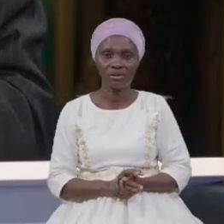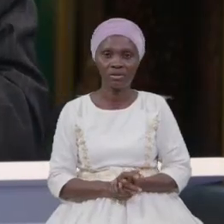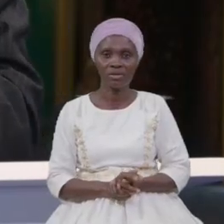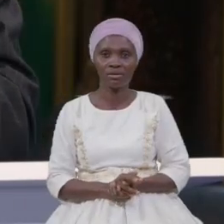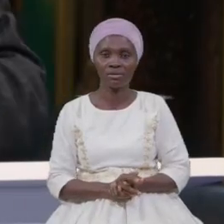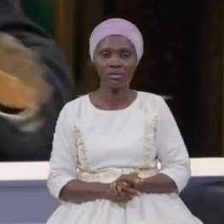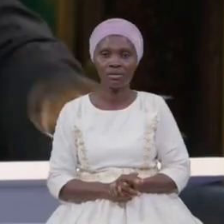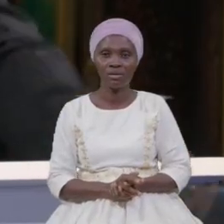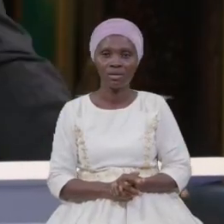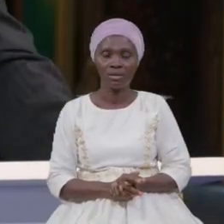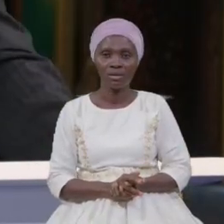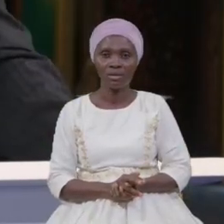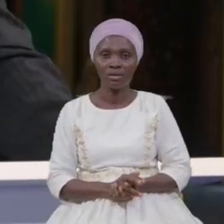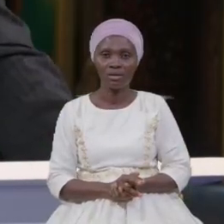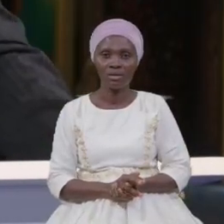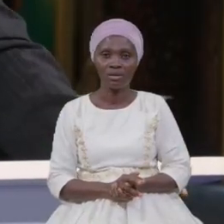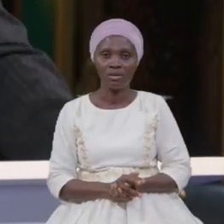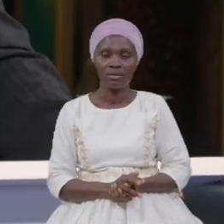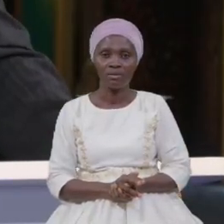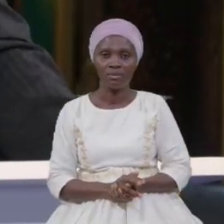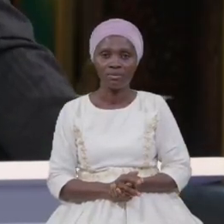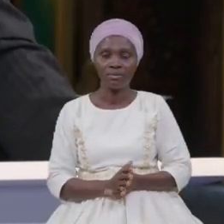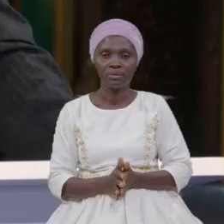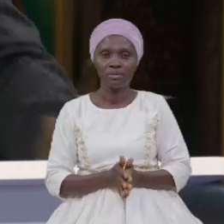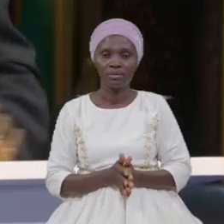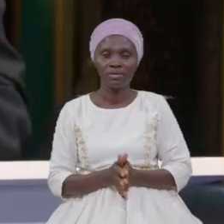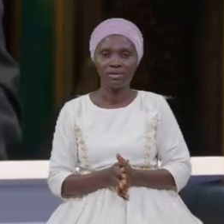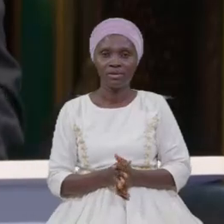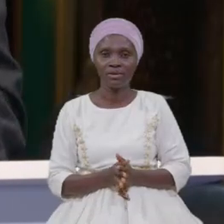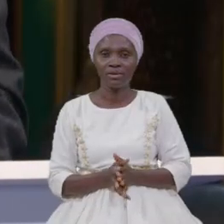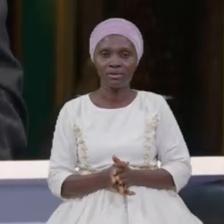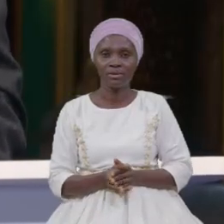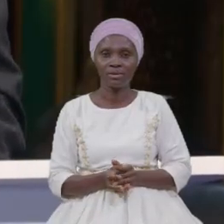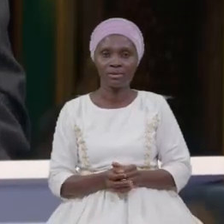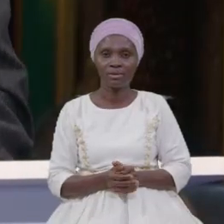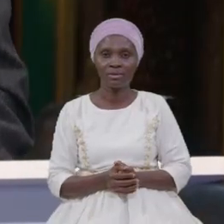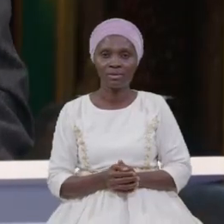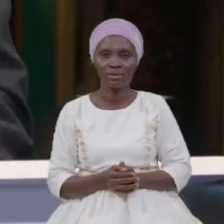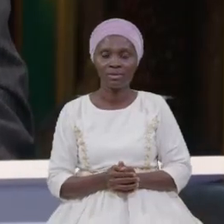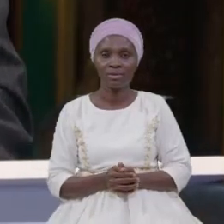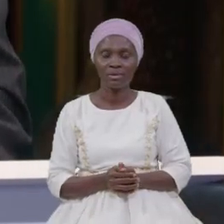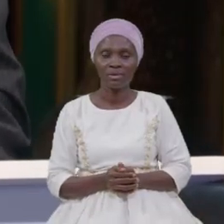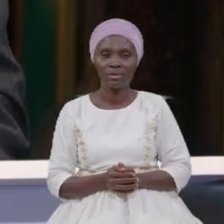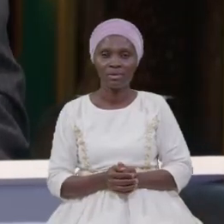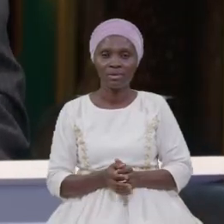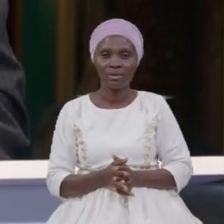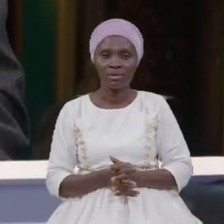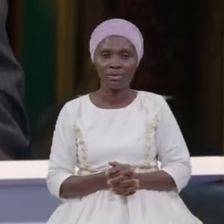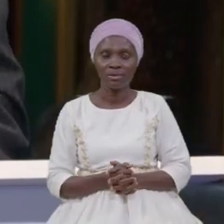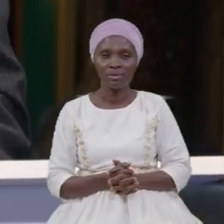me here. That's the place the program will be holding tomorrow at